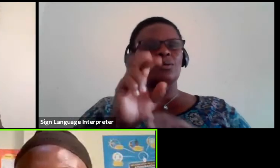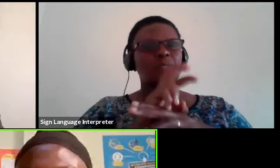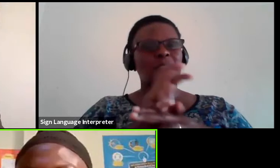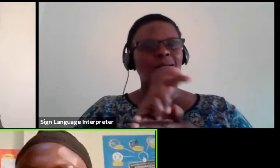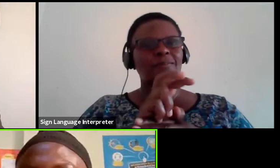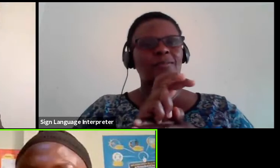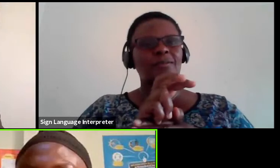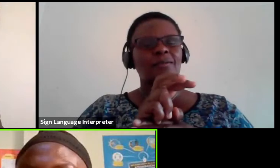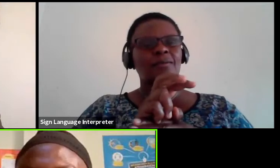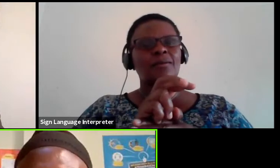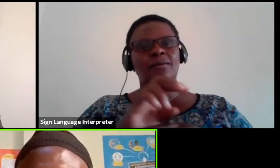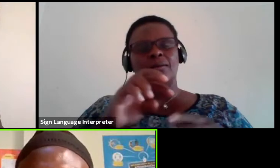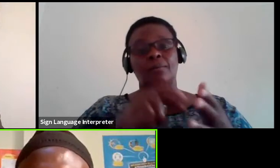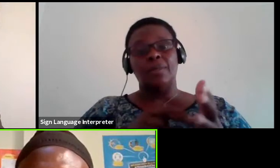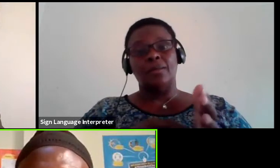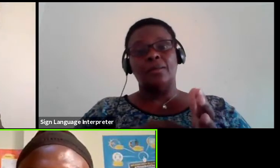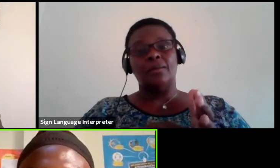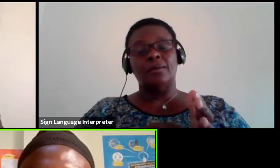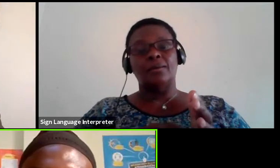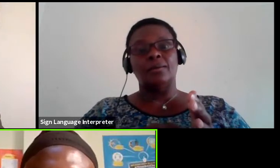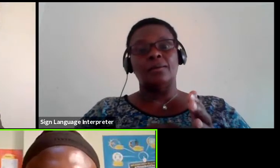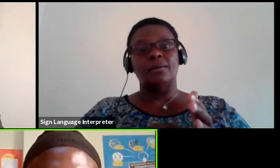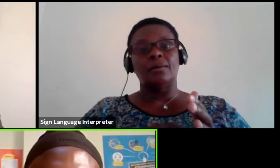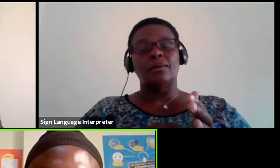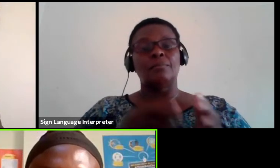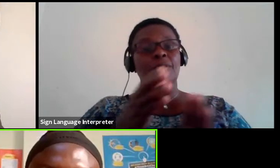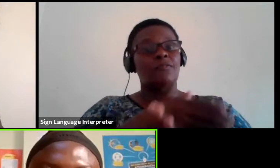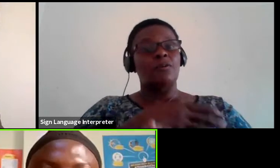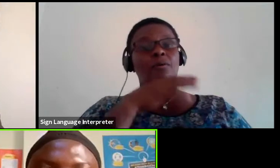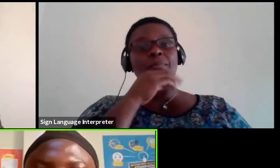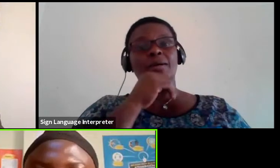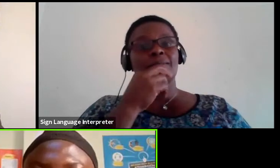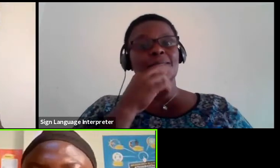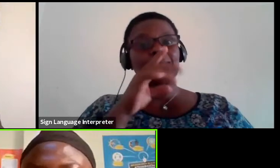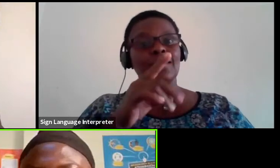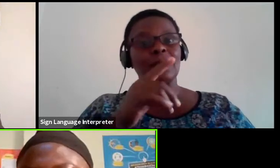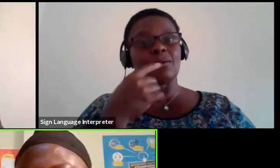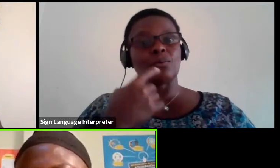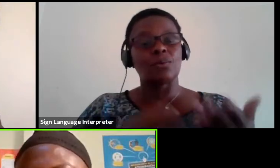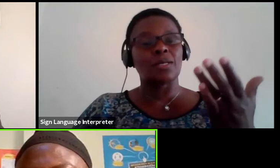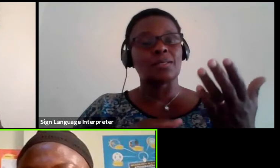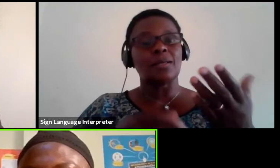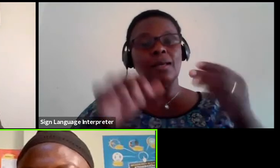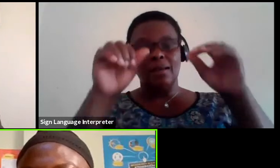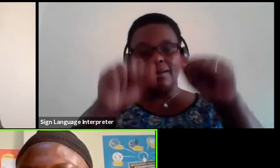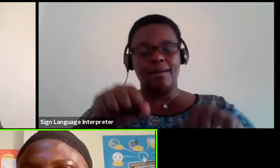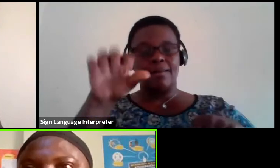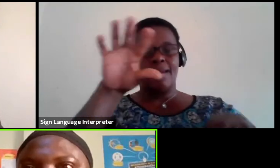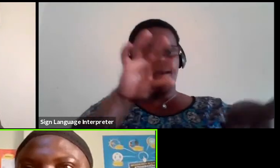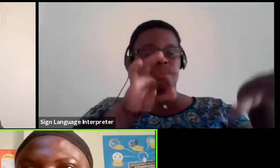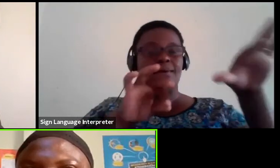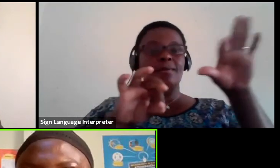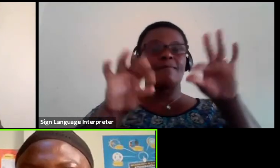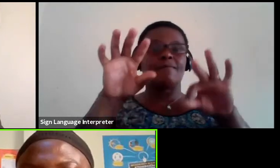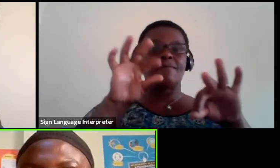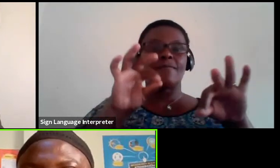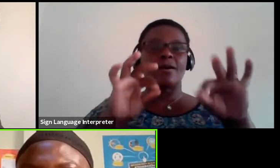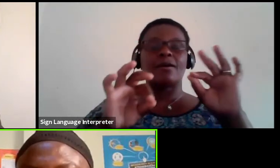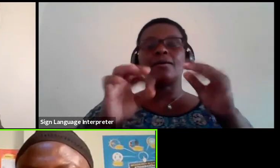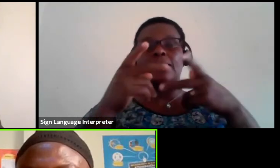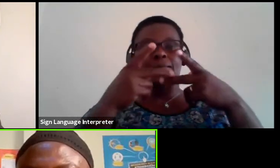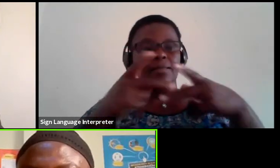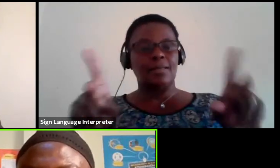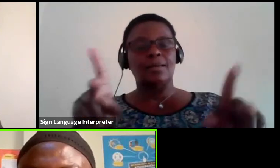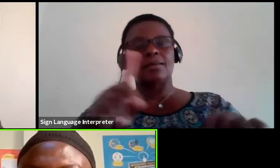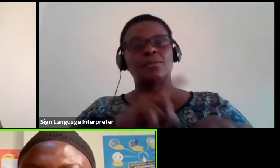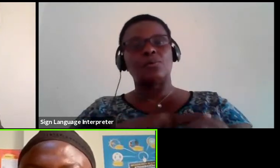speakers say, to be able to identify when it already starts, when your phone, your computer has been bugged, you